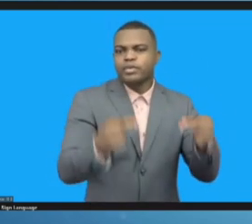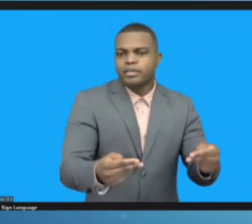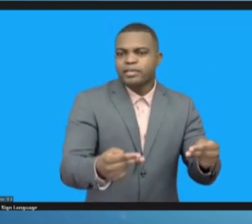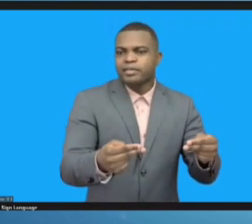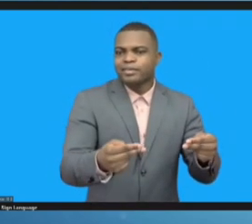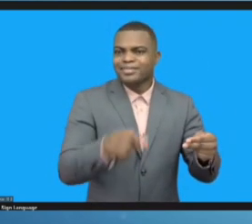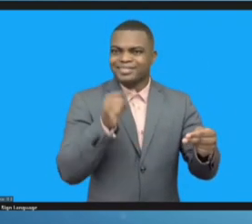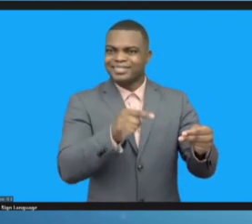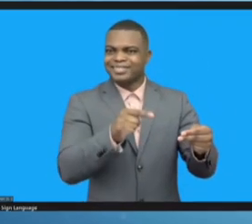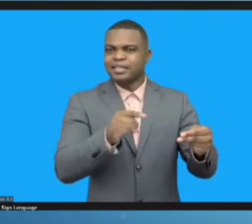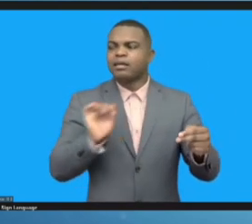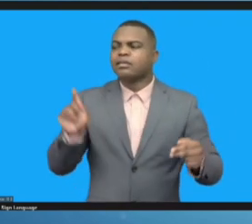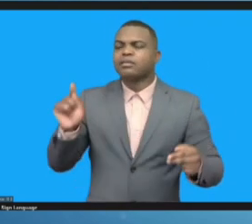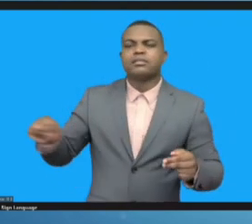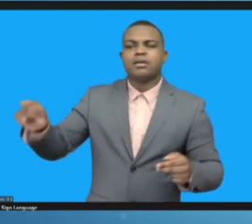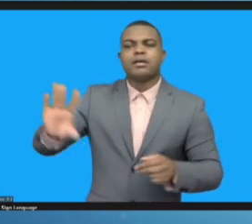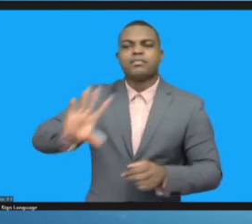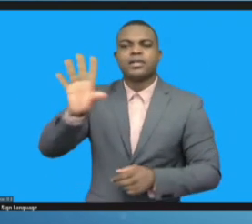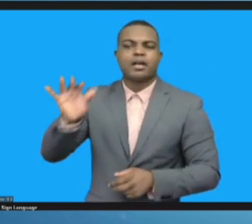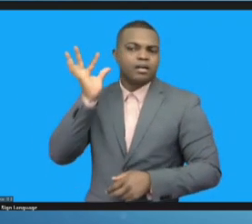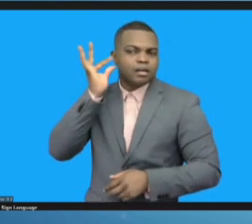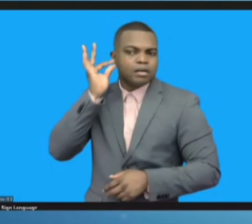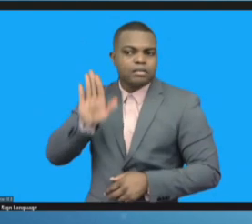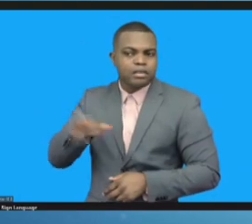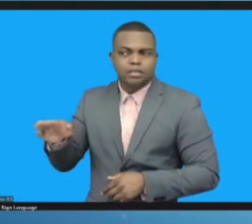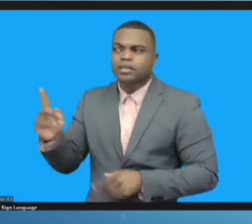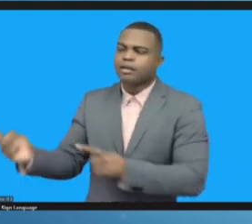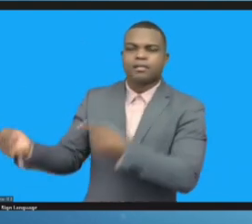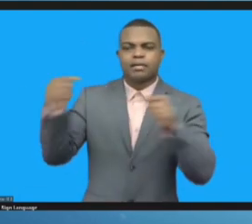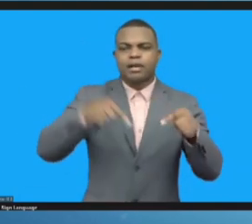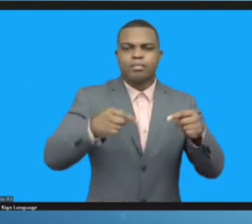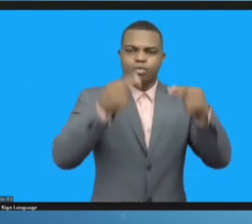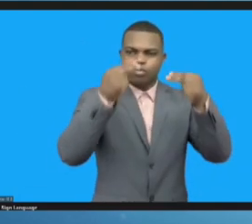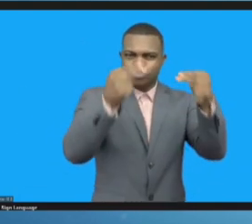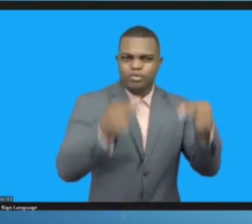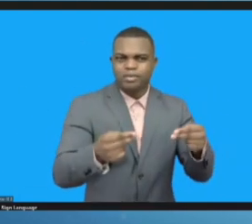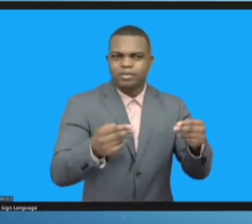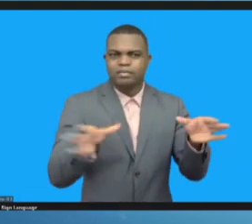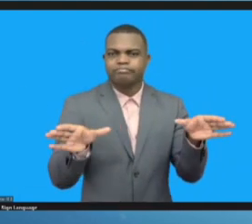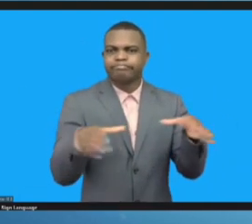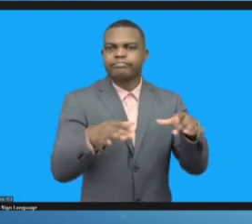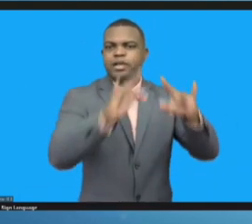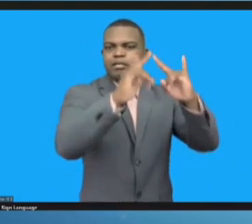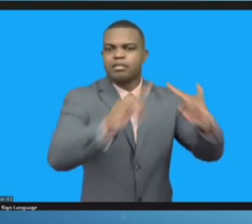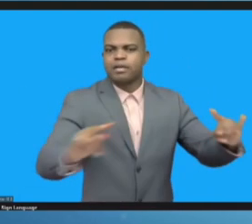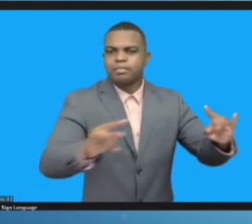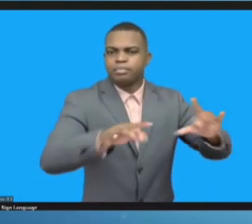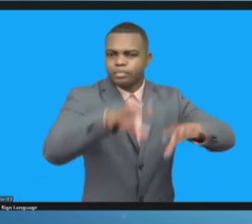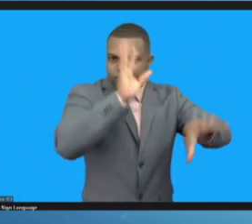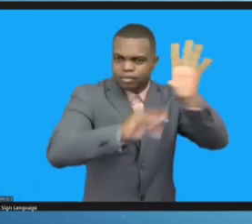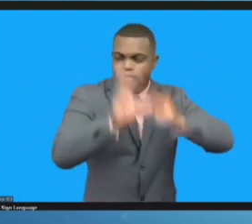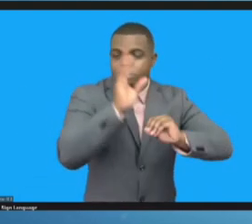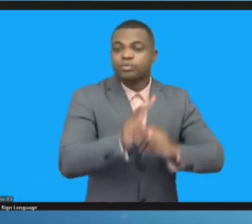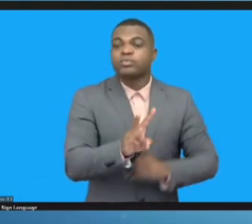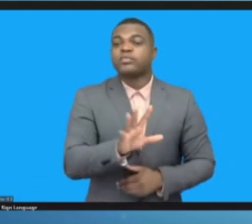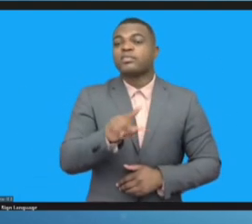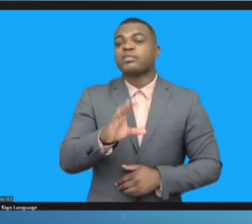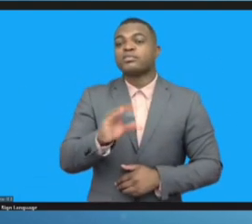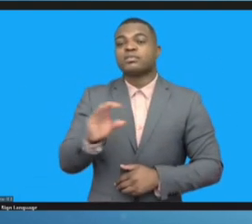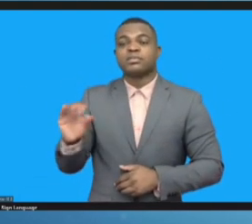over Africa to develop skills on critical domains for Africa's development. Avoiding internet fragmentation